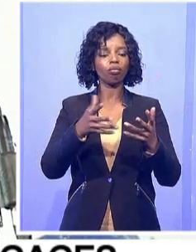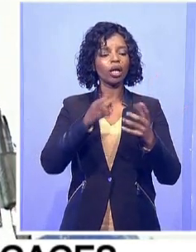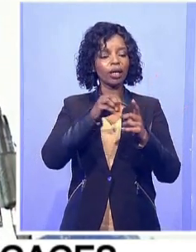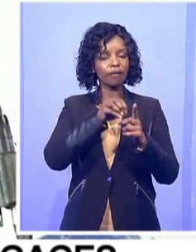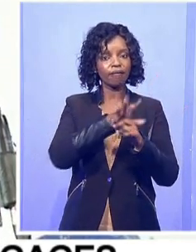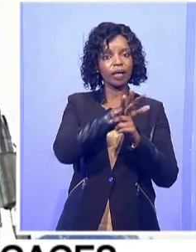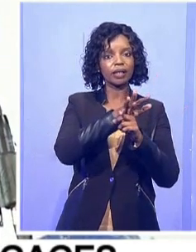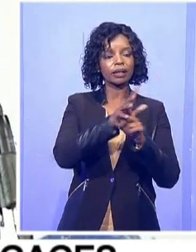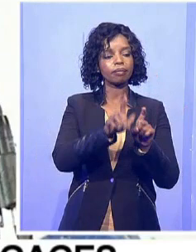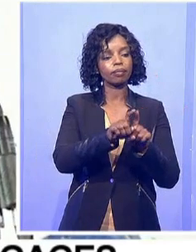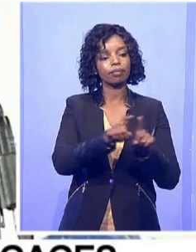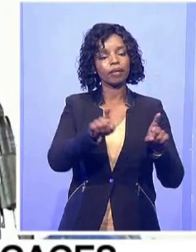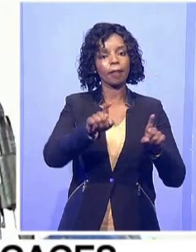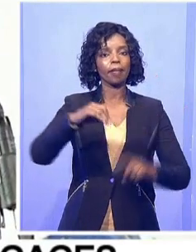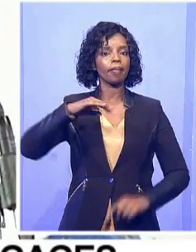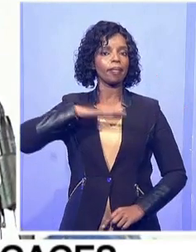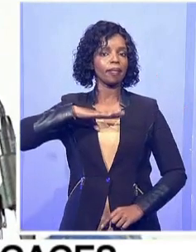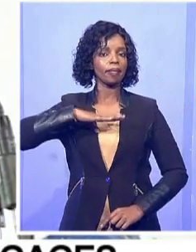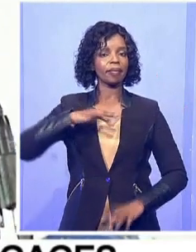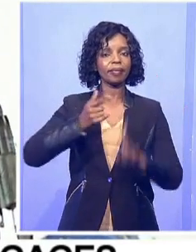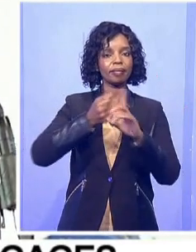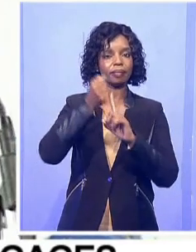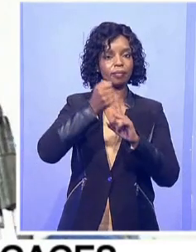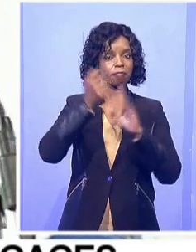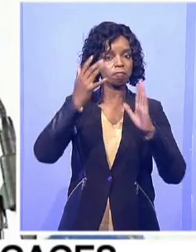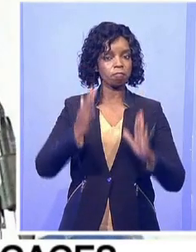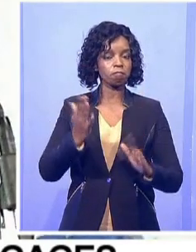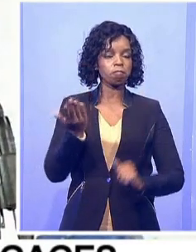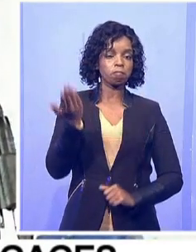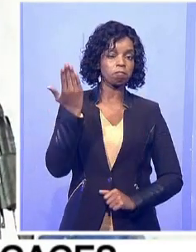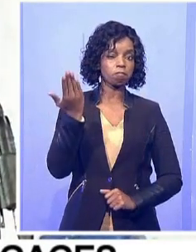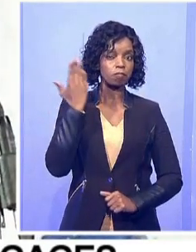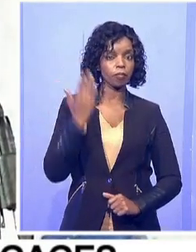You'll be aware that each and every military veteran